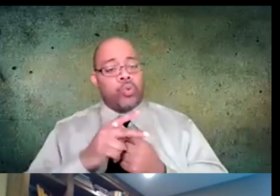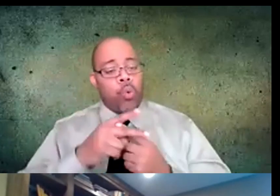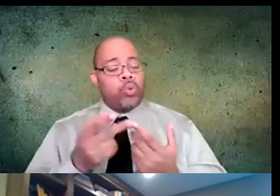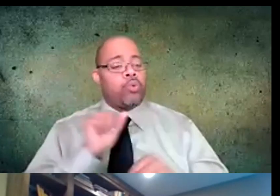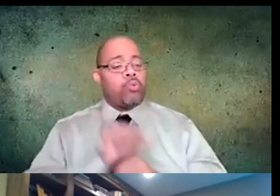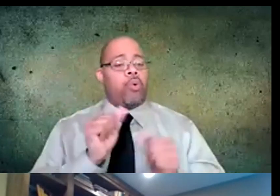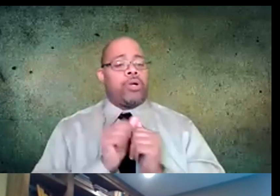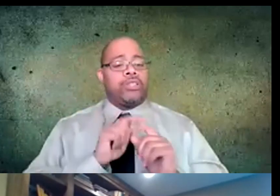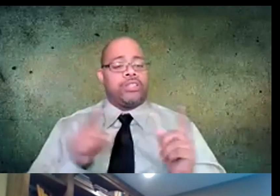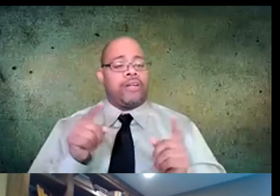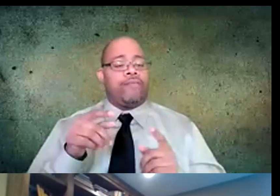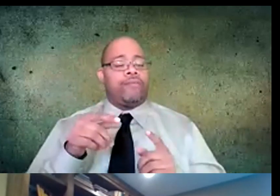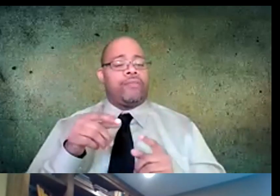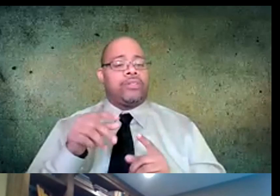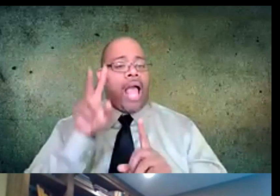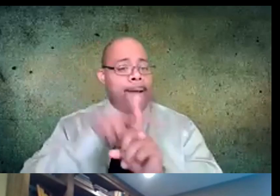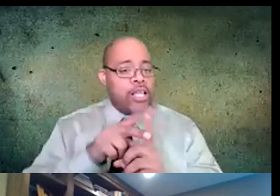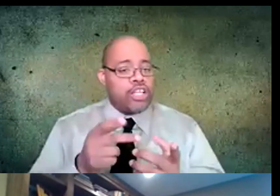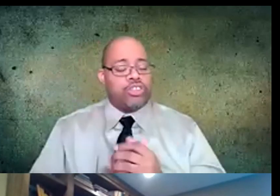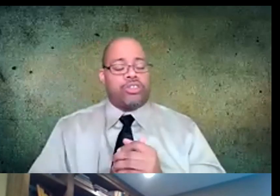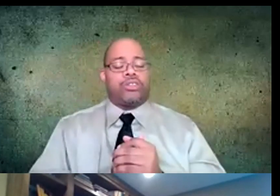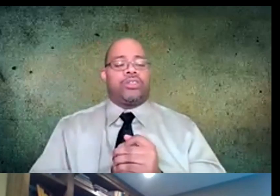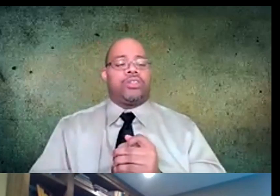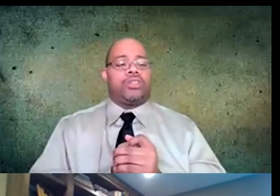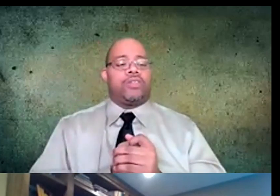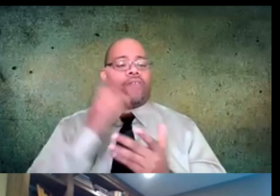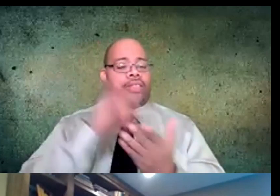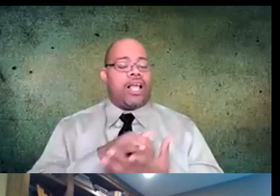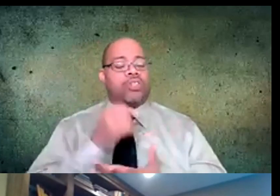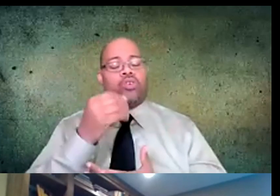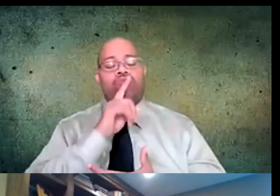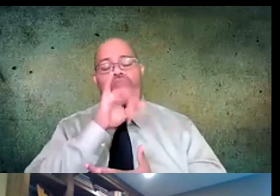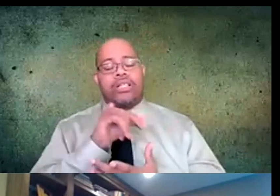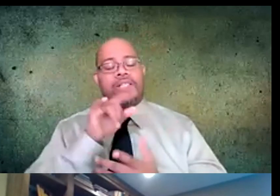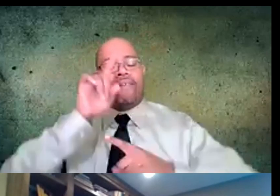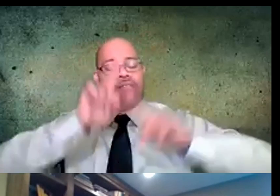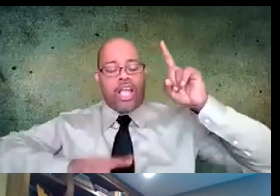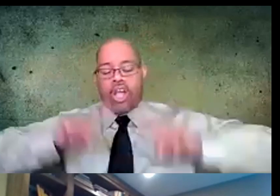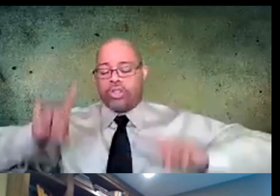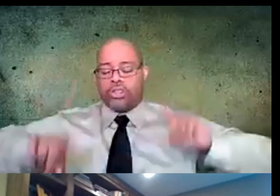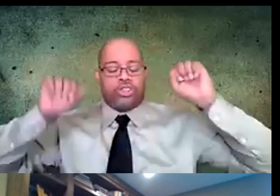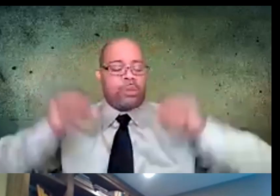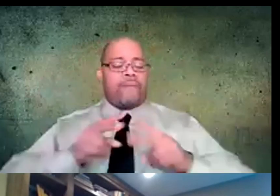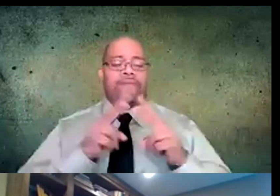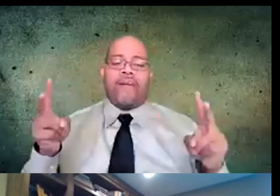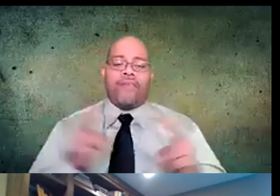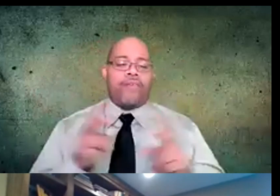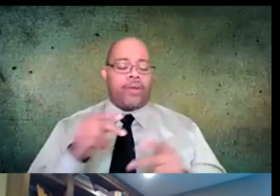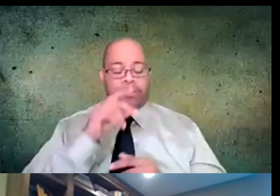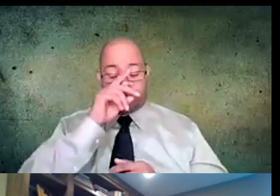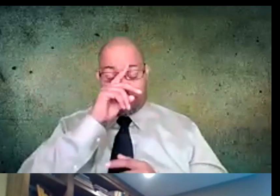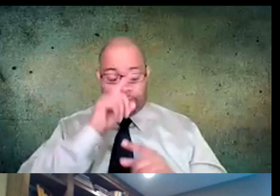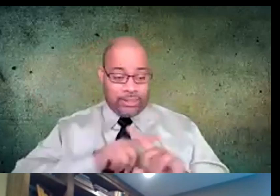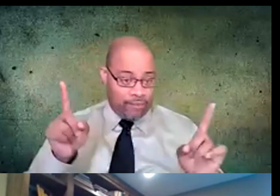different applications for that. So it really varies, and it could be very, very